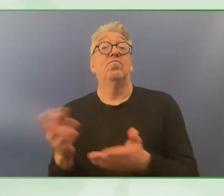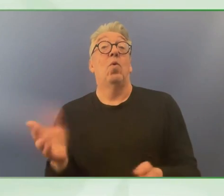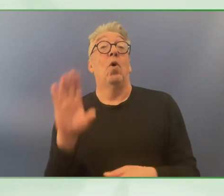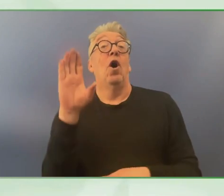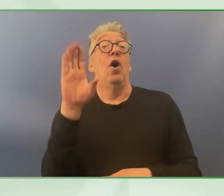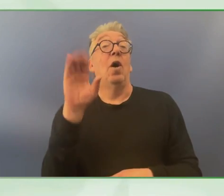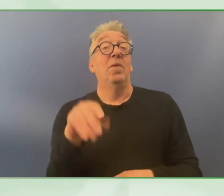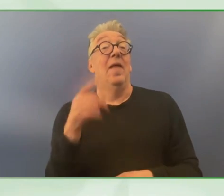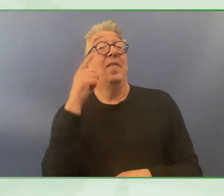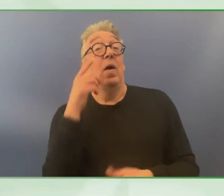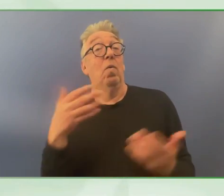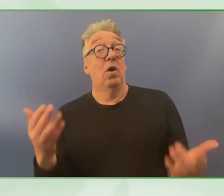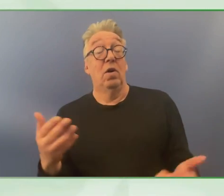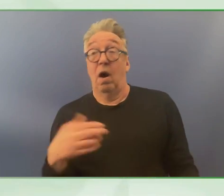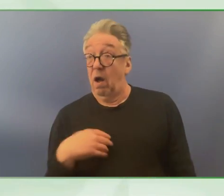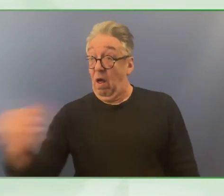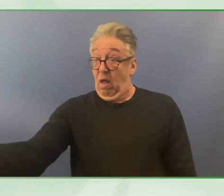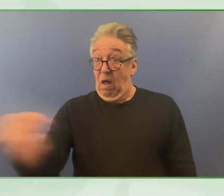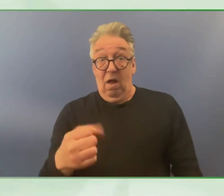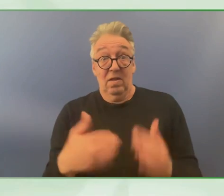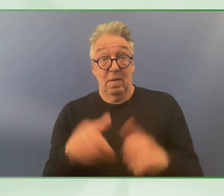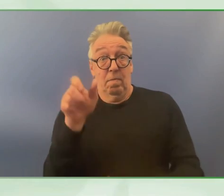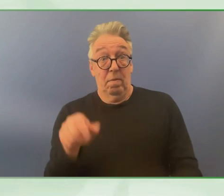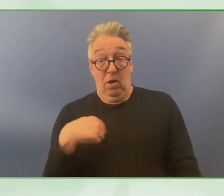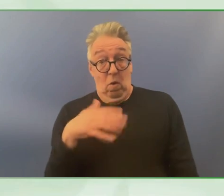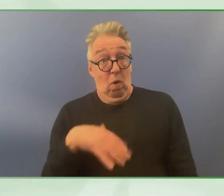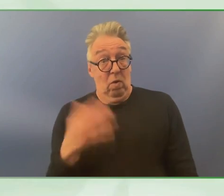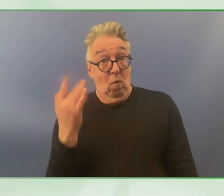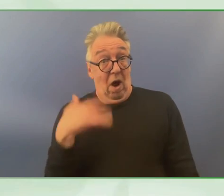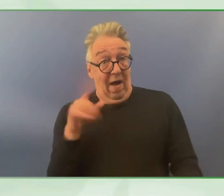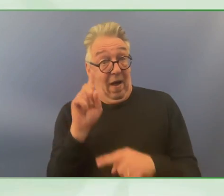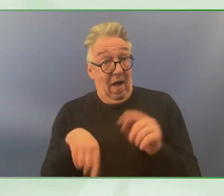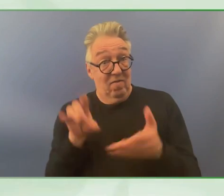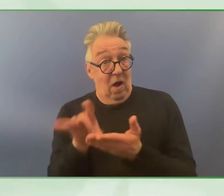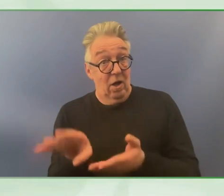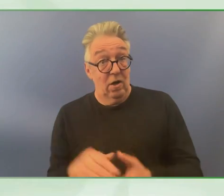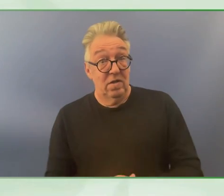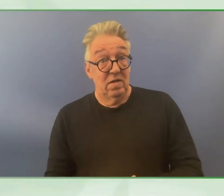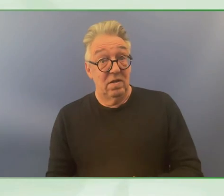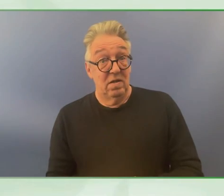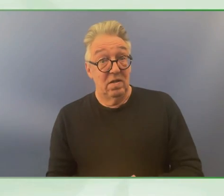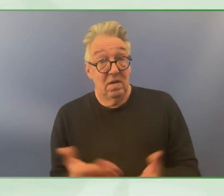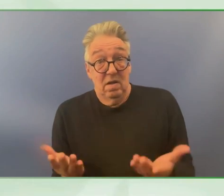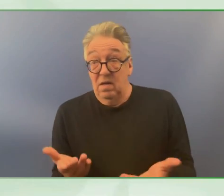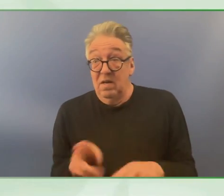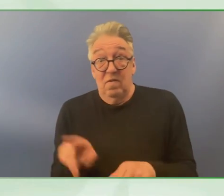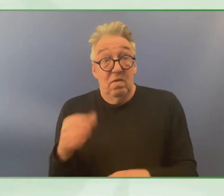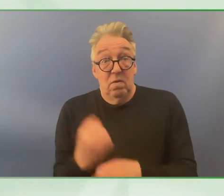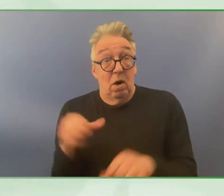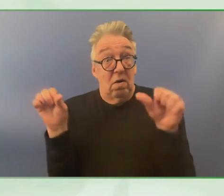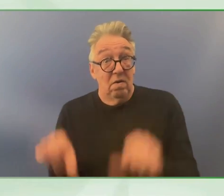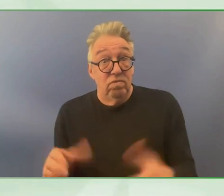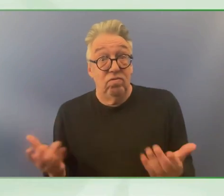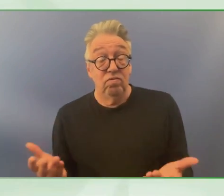to lay it off, which at the end is not really true. If he or she doesn't do the correct work, not regarding the